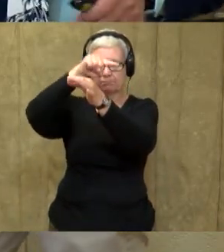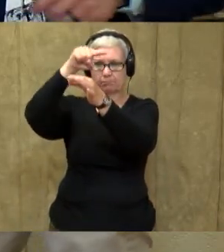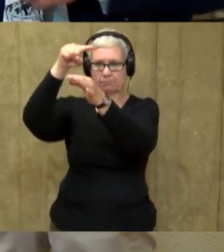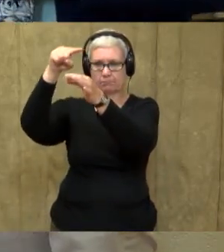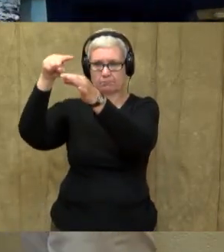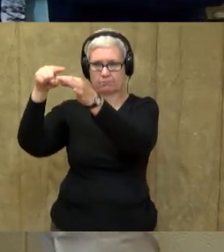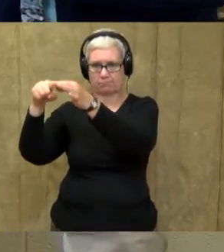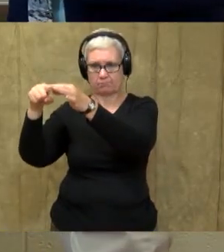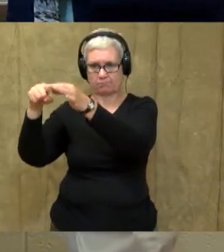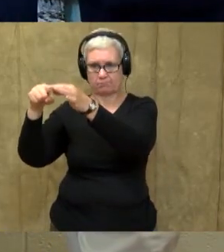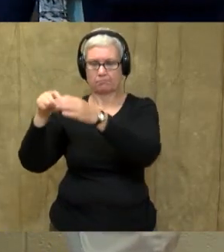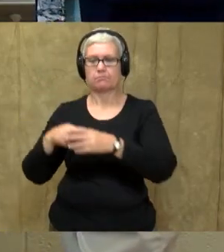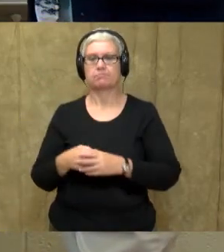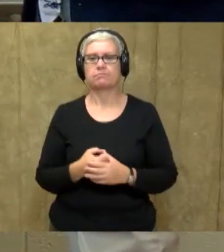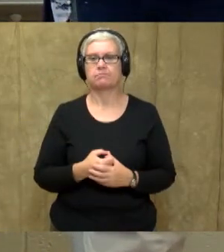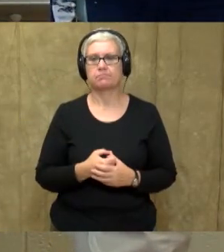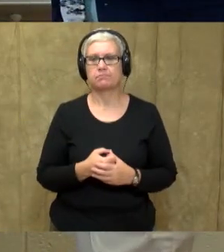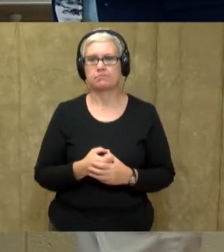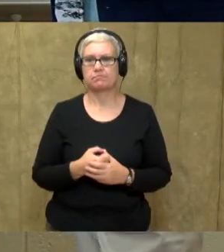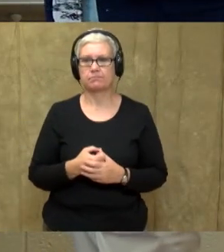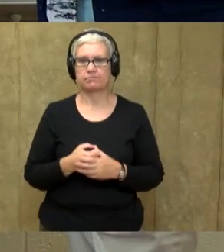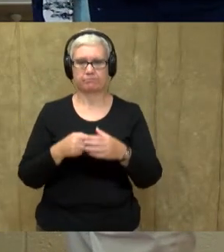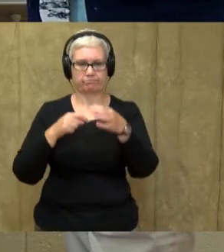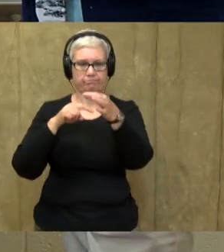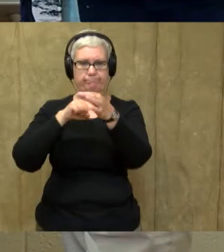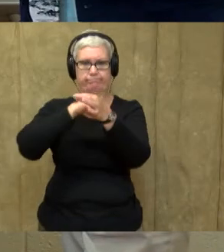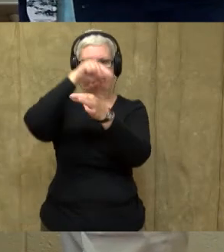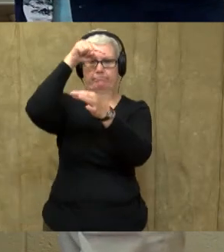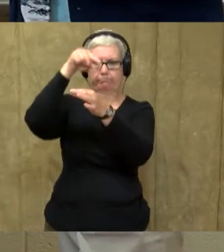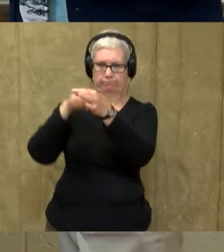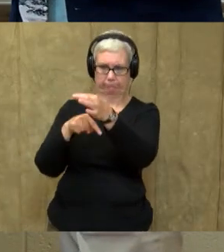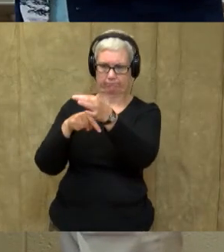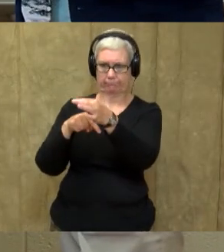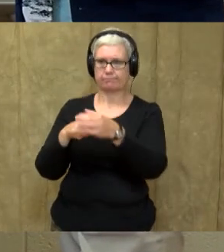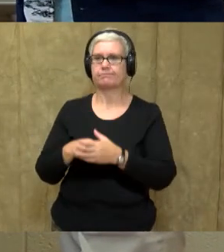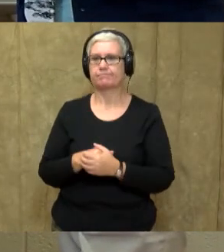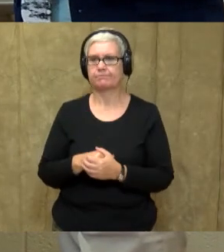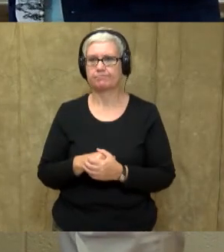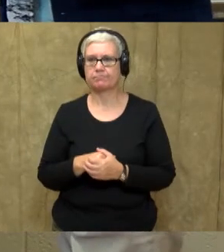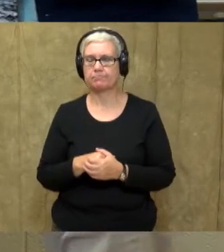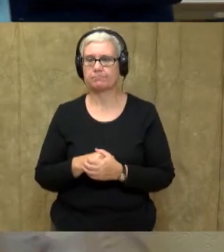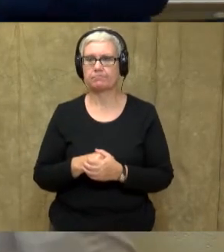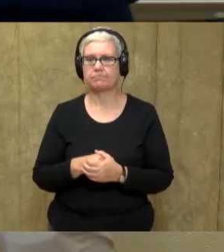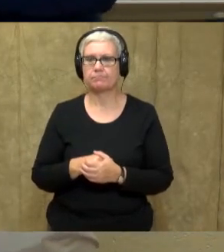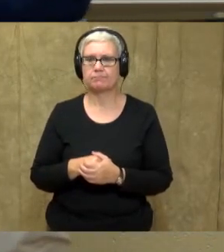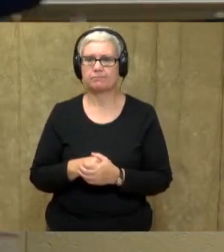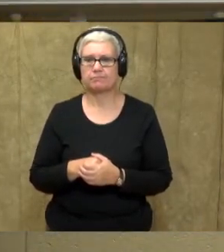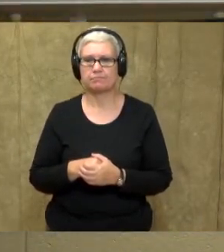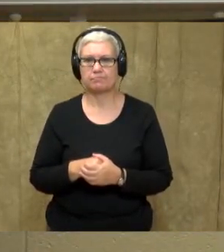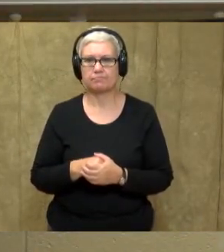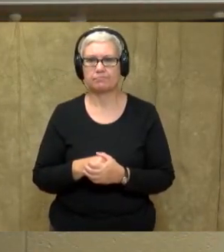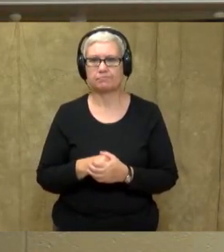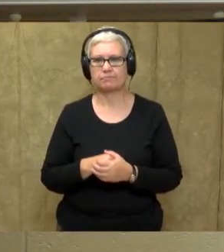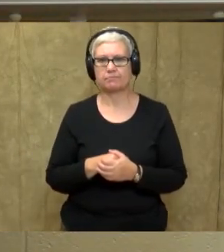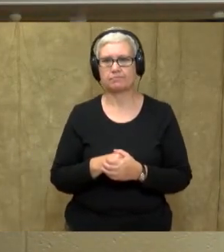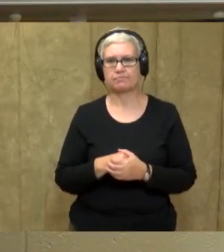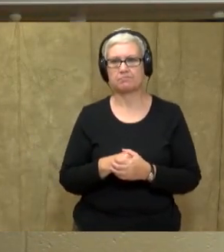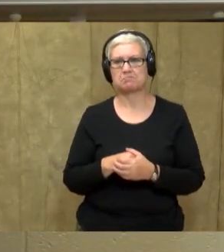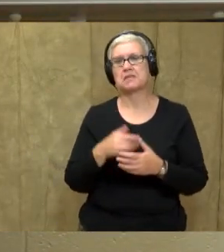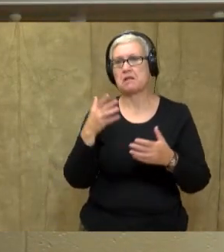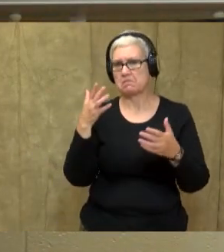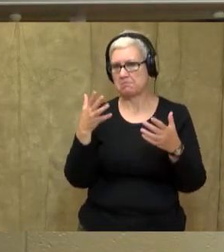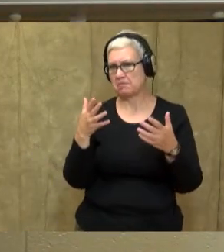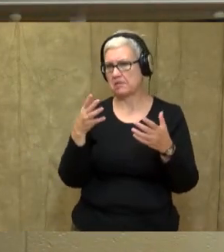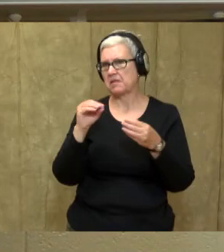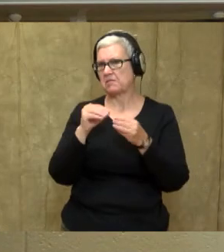the back of the rim, the backboard, not make it to the goal at all. And we can easily see here that this ball is probably not